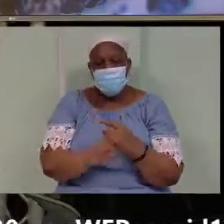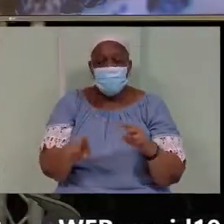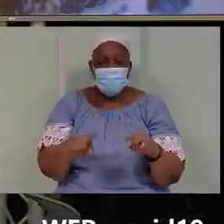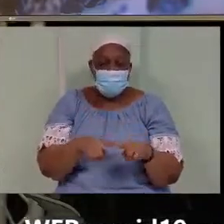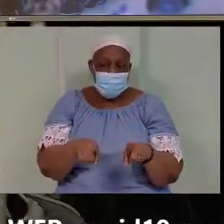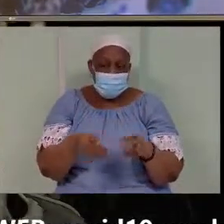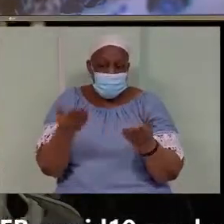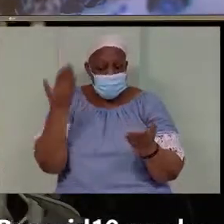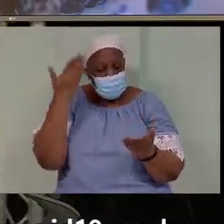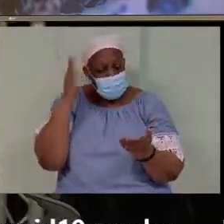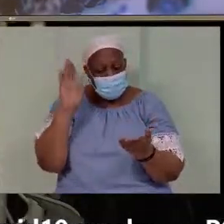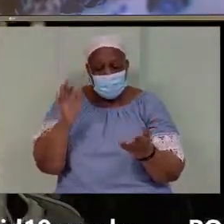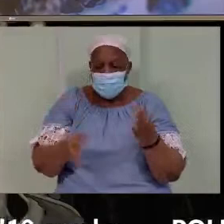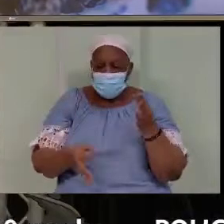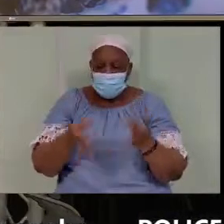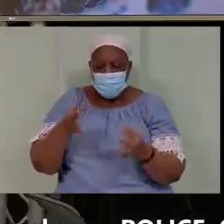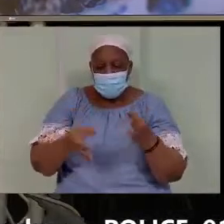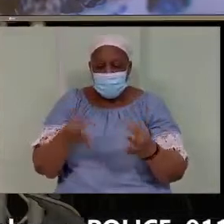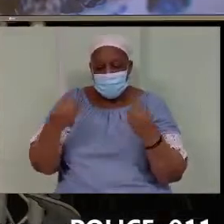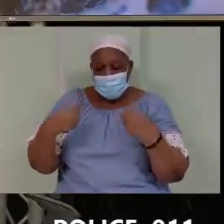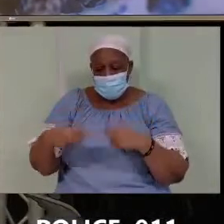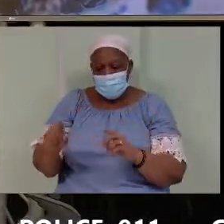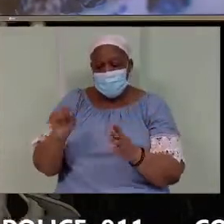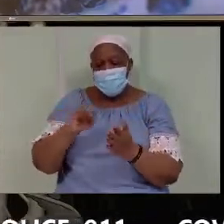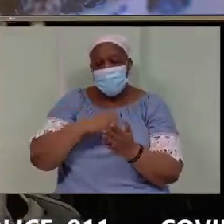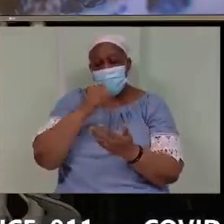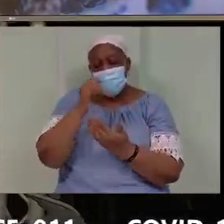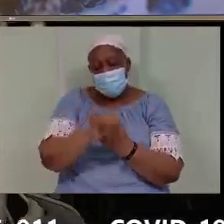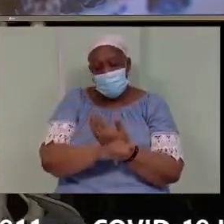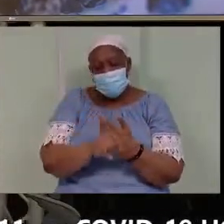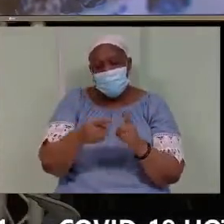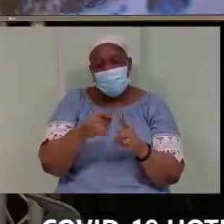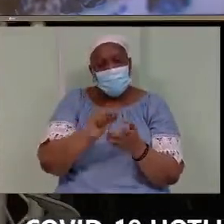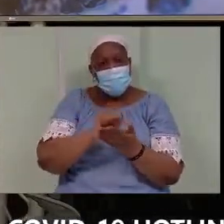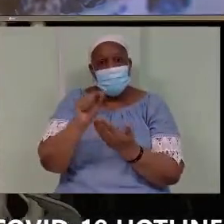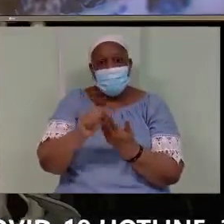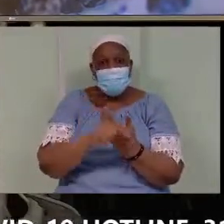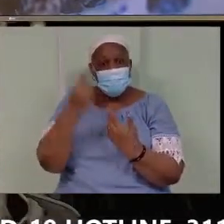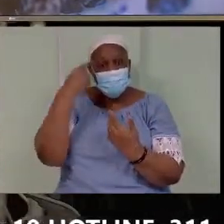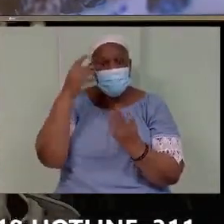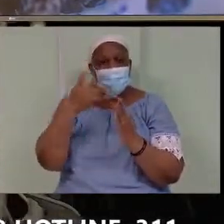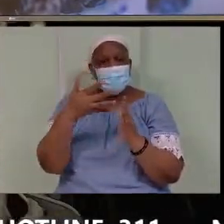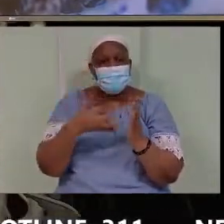such as August or late July, as in the case of this year.